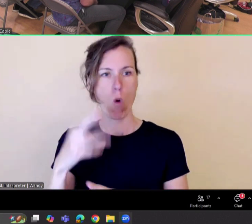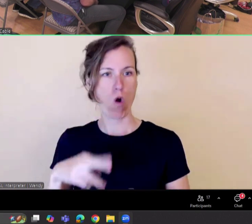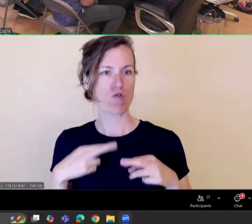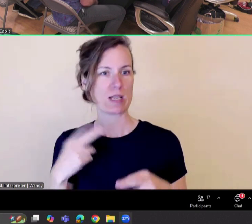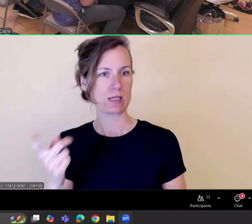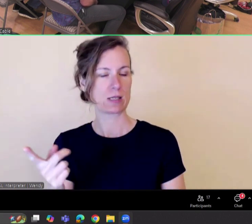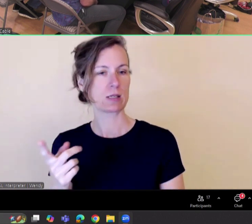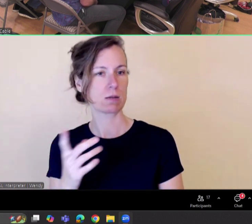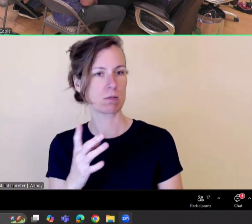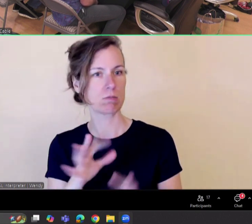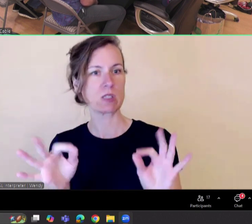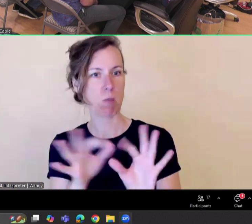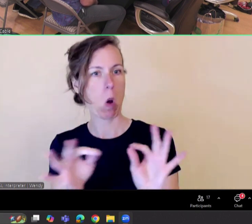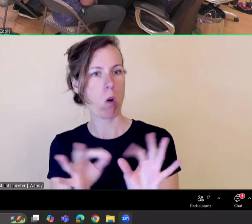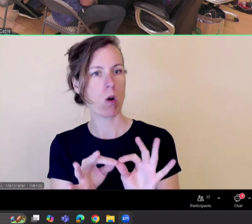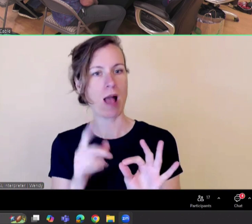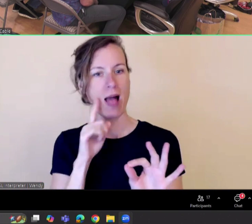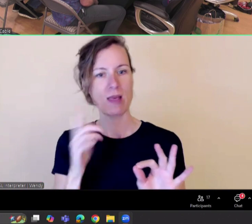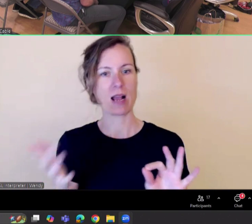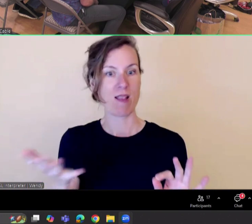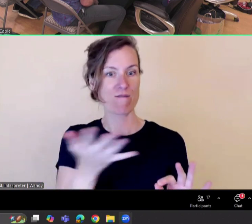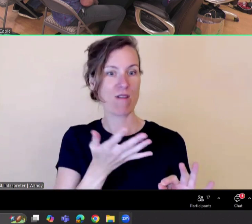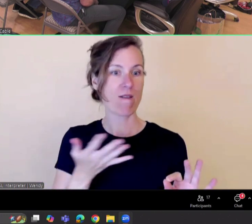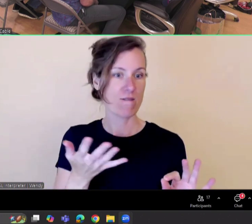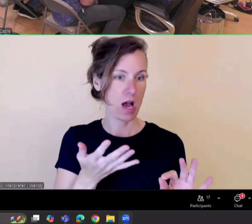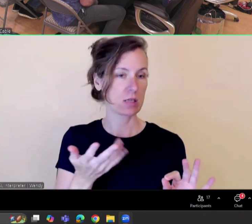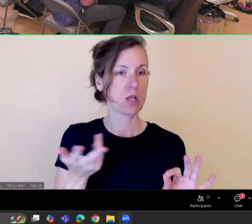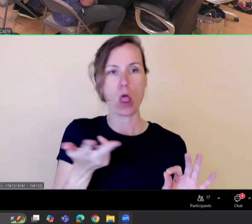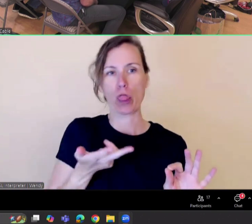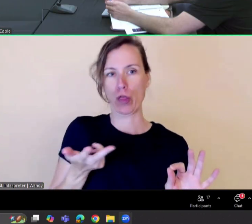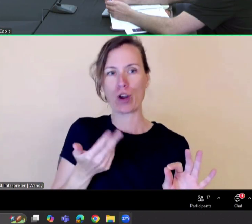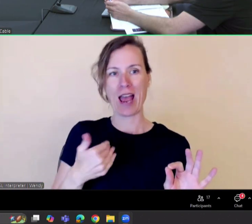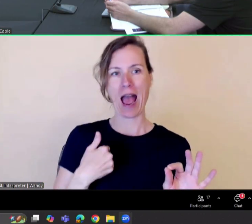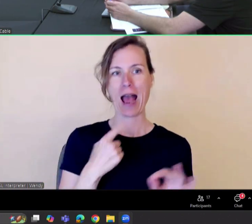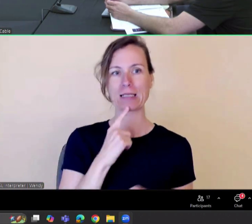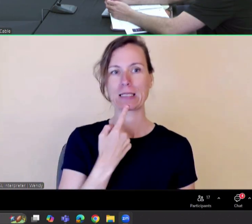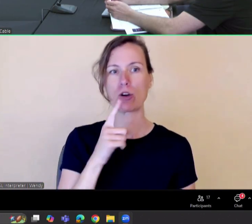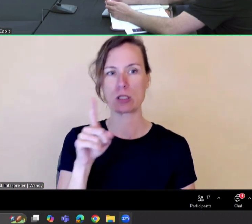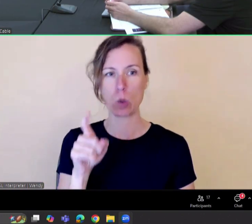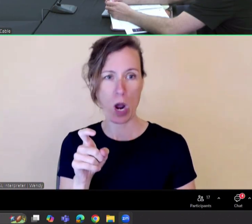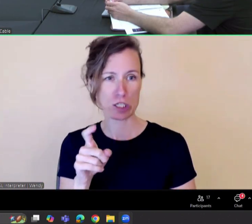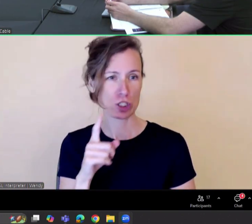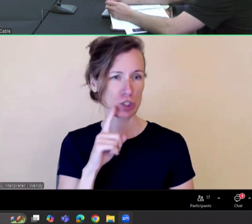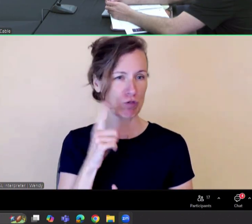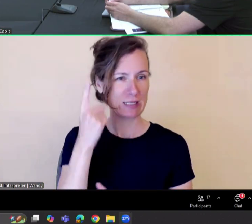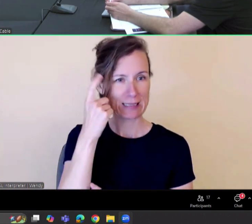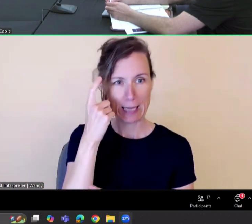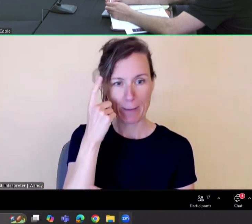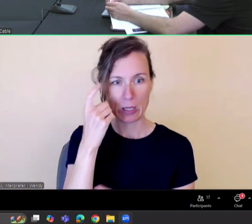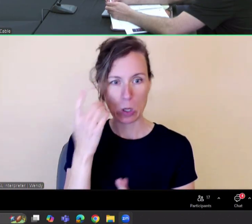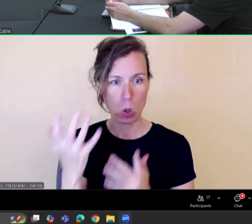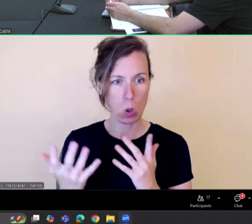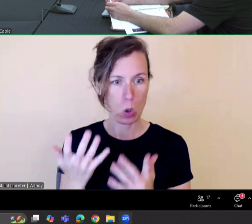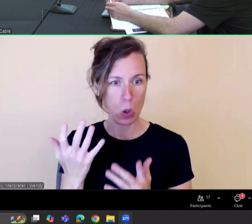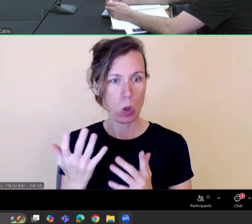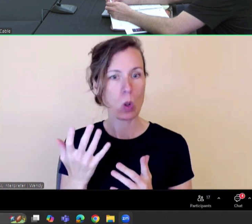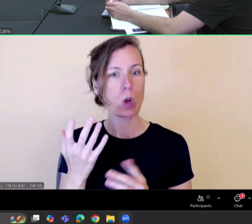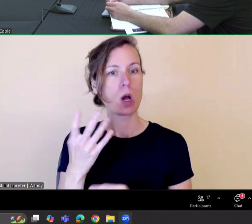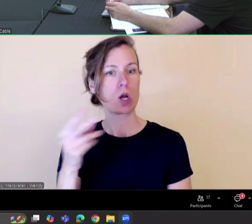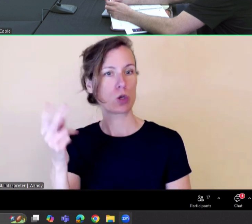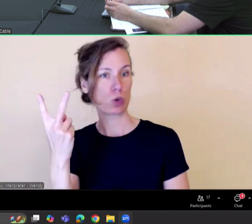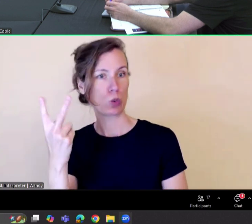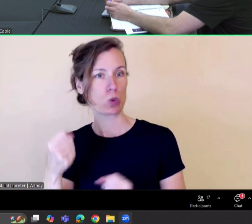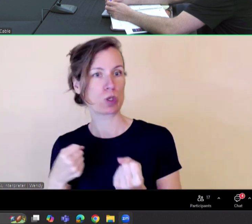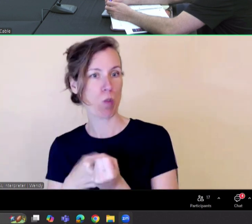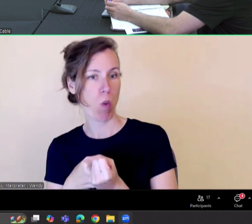of us there, 3 had serious questions and were skeptical, 2 were in support. I think more folks would have been here tonight,